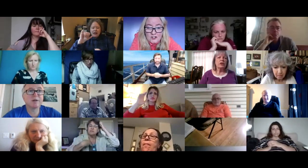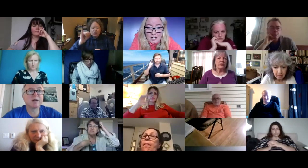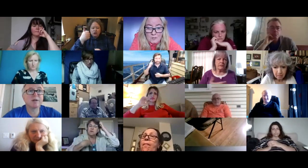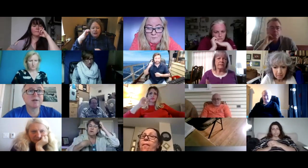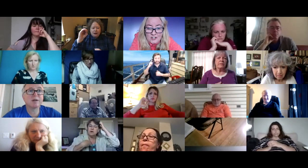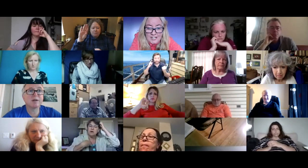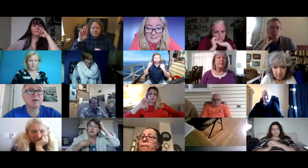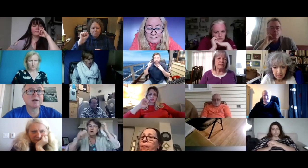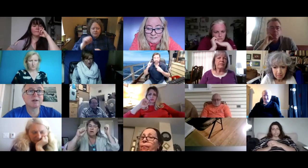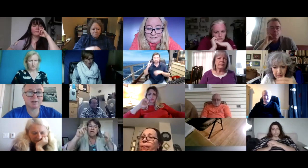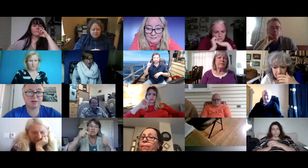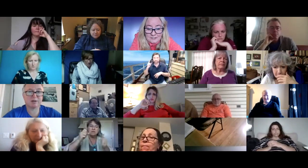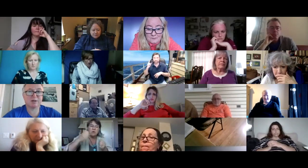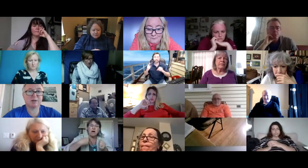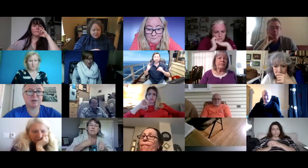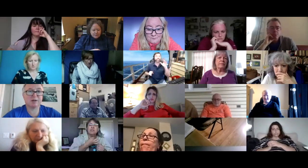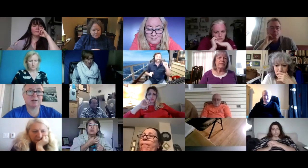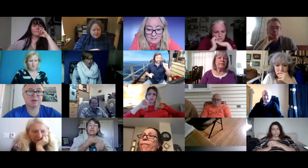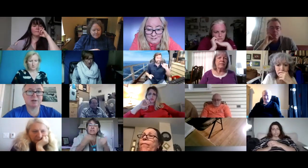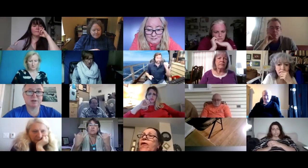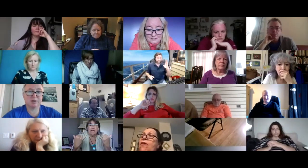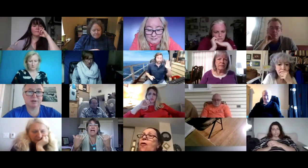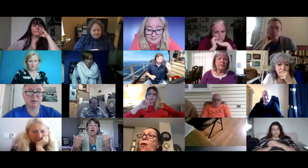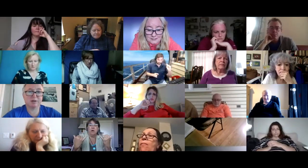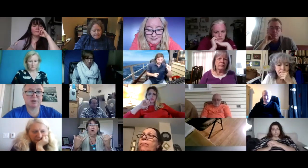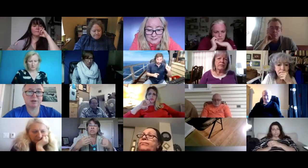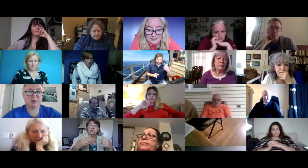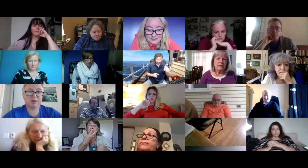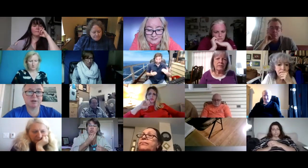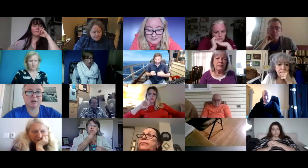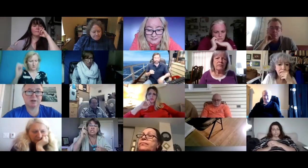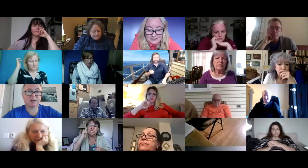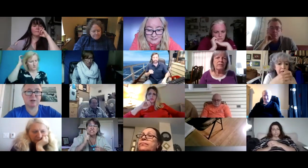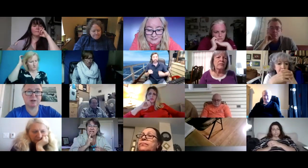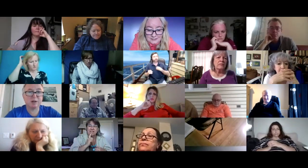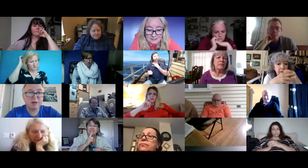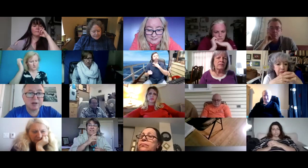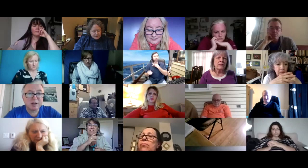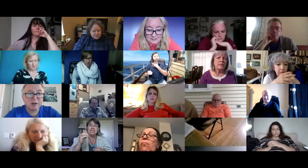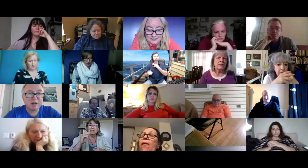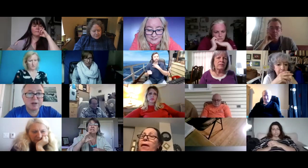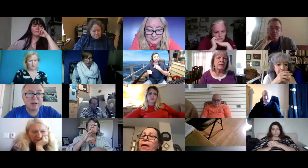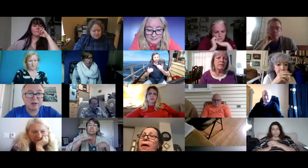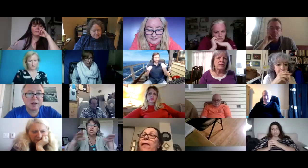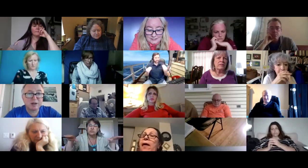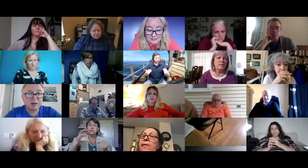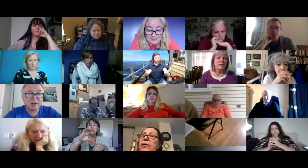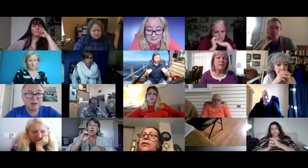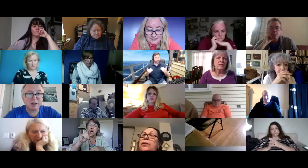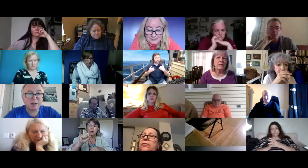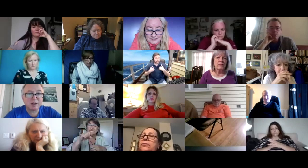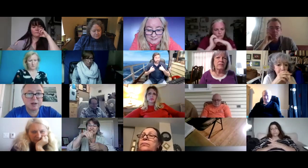Sheila Jacobs, you're next. So I'm curious now, is there Jewish deaf and